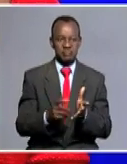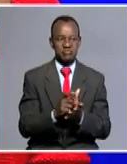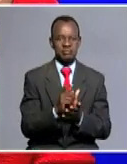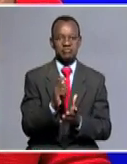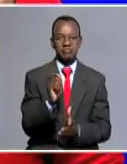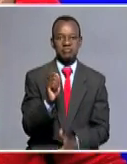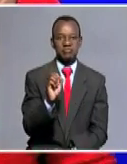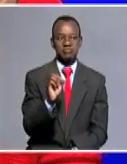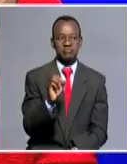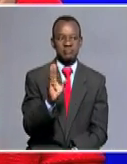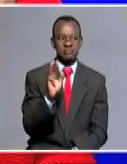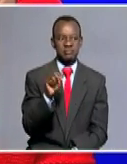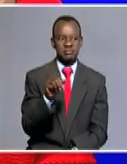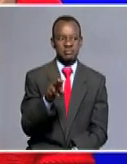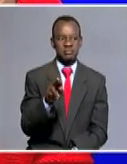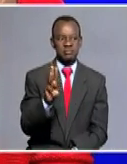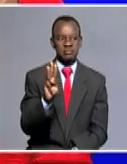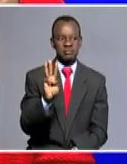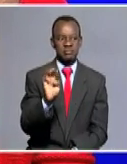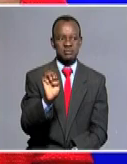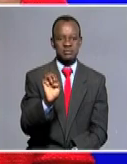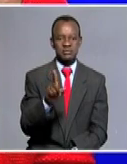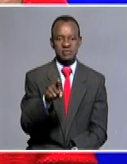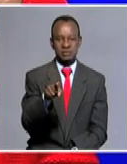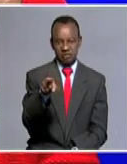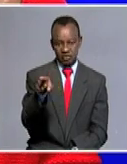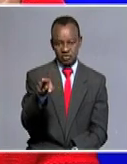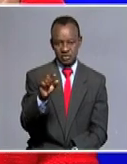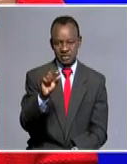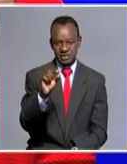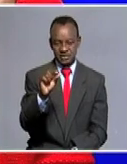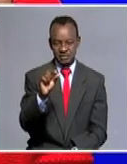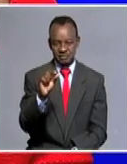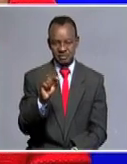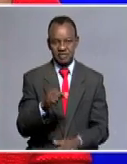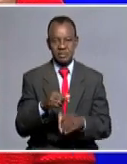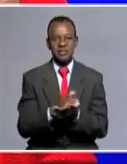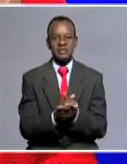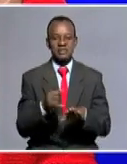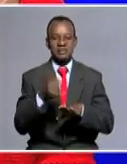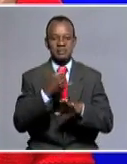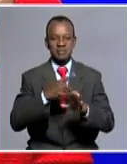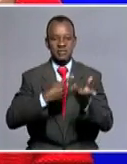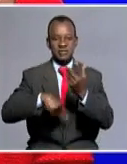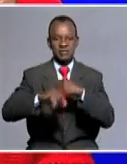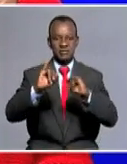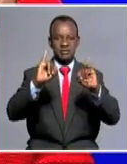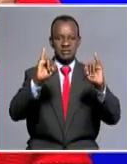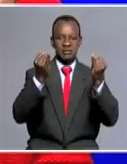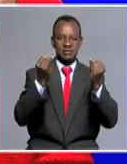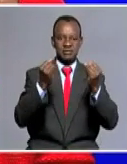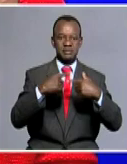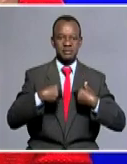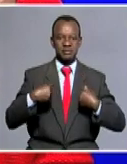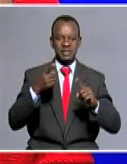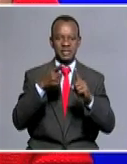of you know, peripheries out of town. So then community networks, for instance, will go out to connect the last piece,